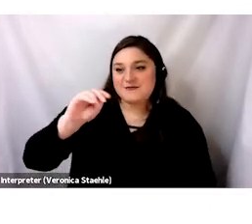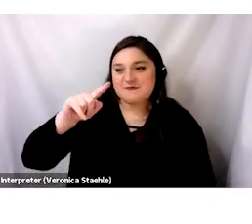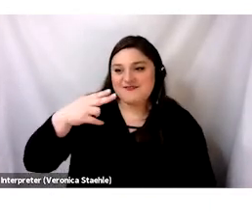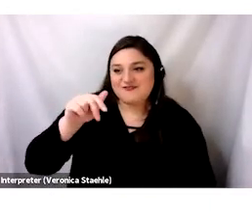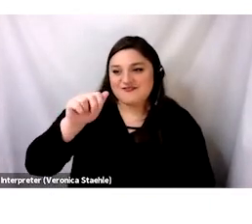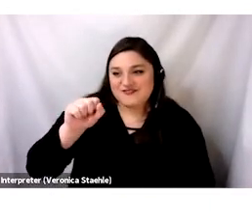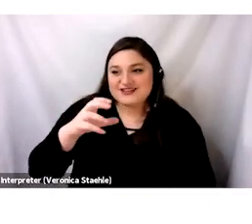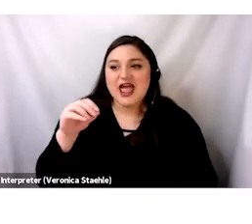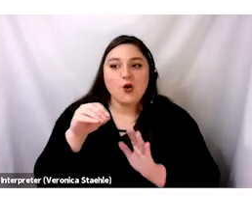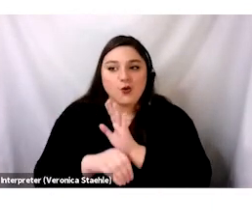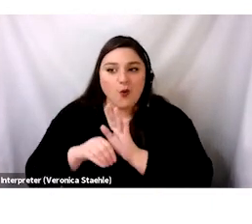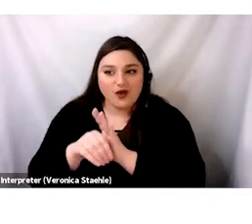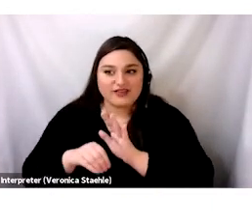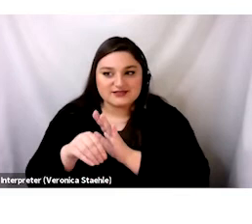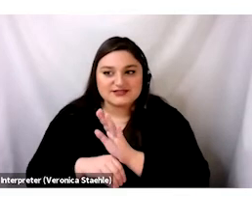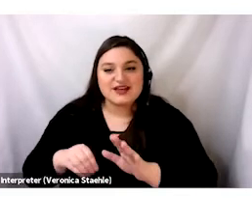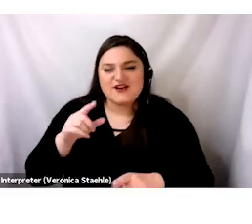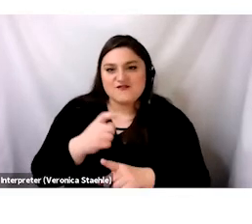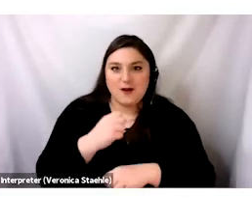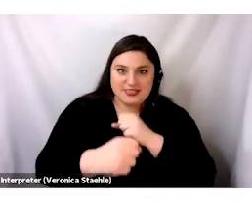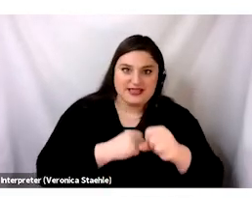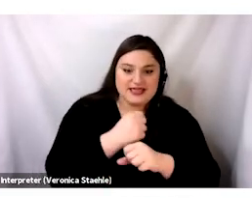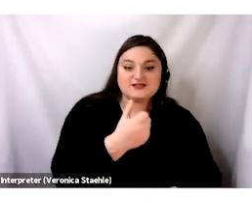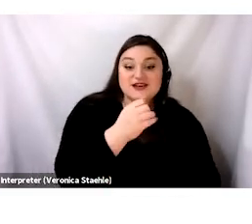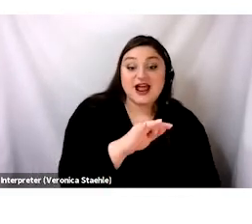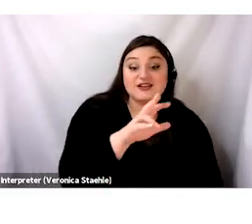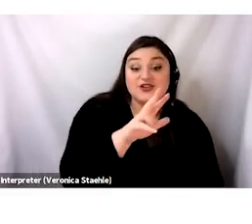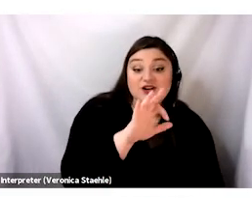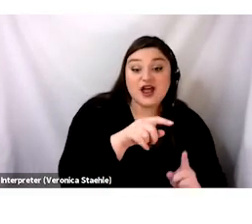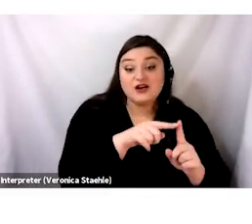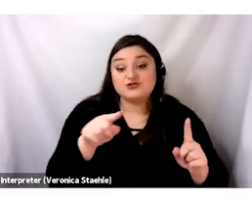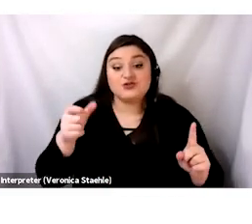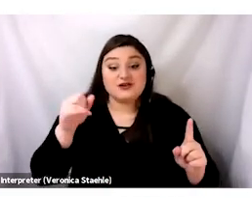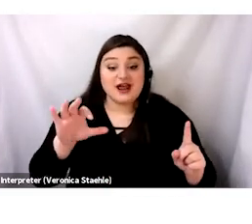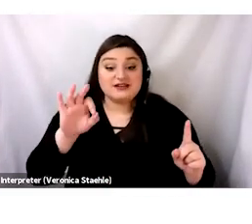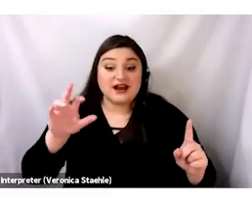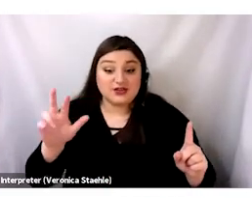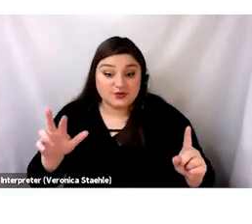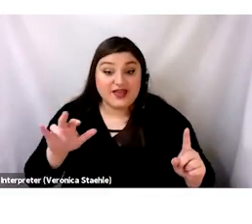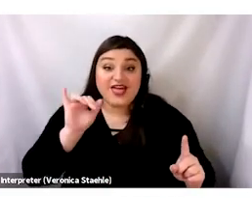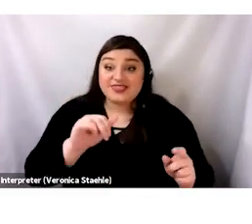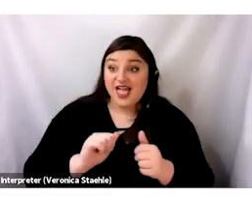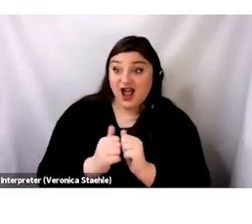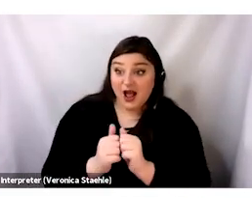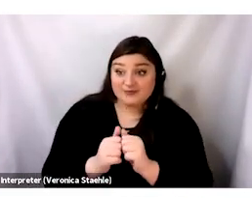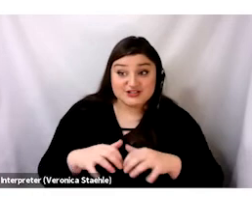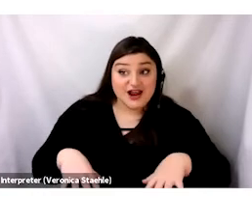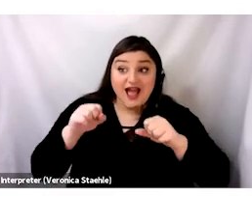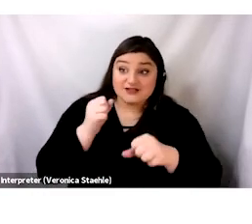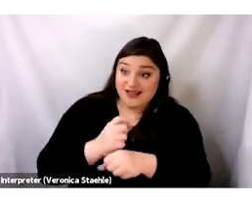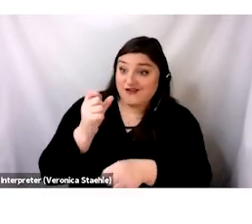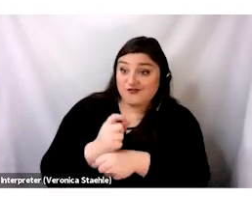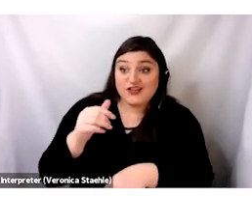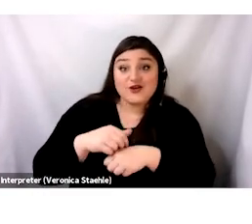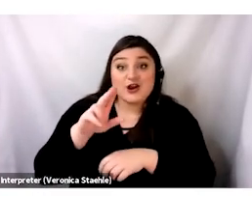Orleans from 1939 to 1993. And the contest was held annually in Tennessee until